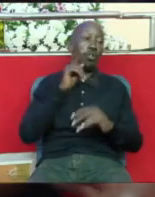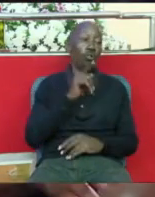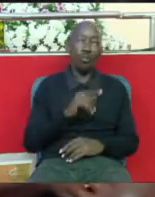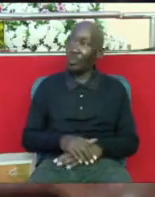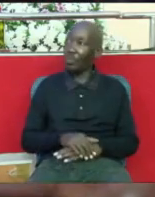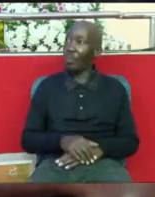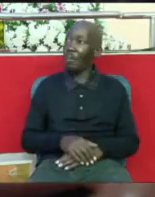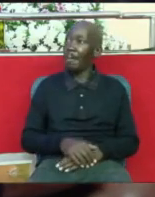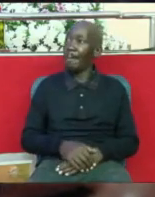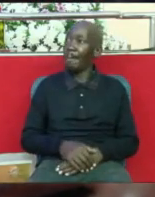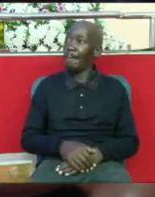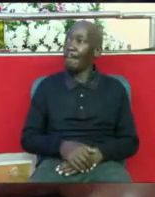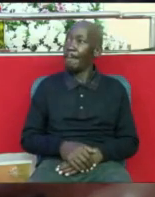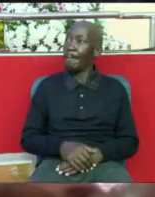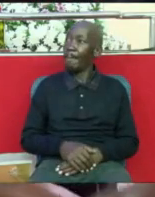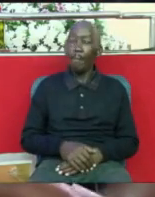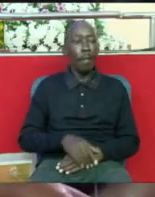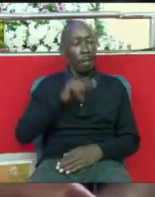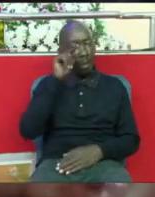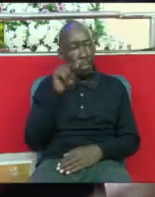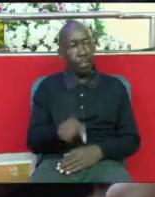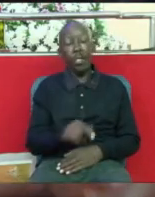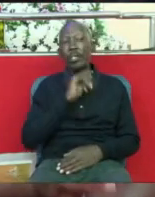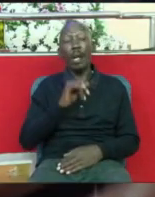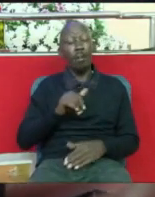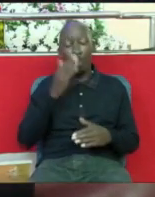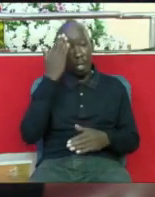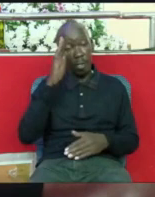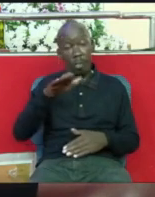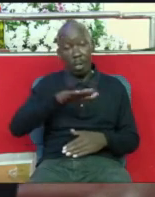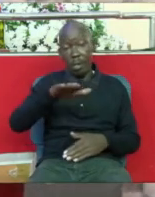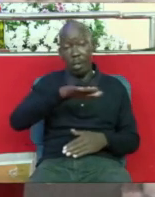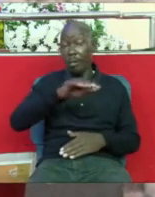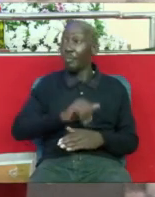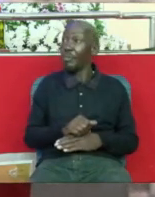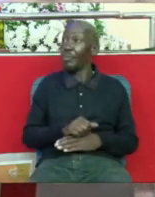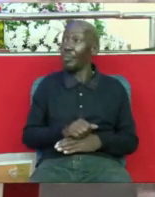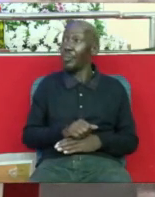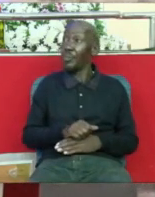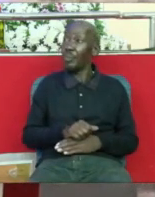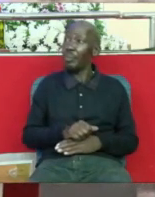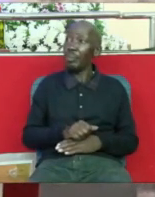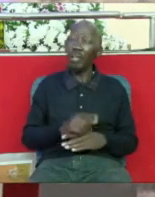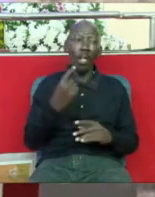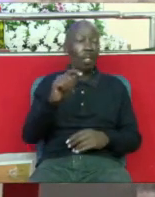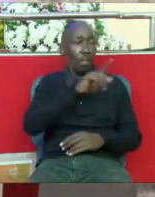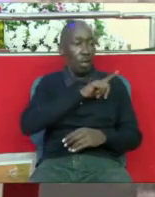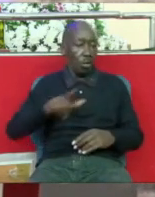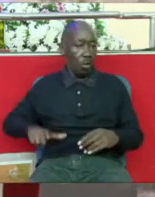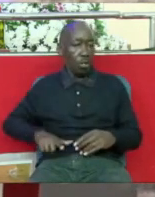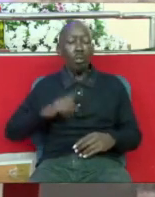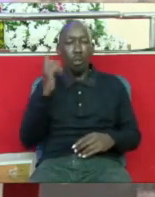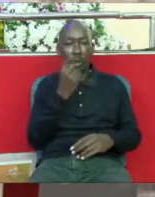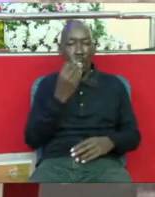sitawaacheni. This is unfamiliar territory. Hapa mahali pageni. And the Lord just reminded them.